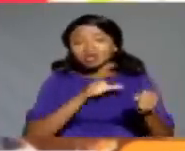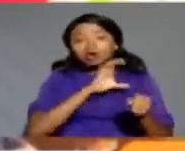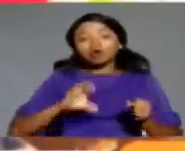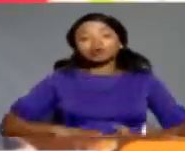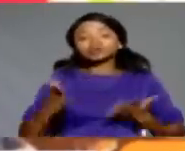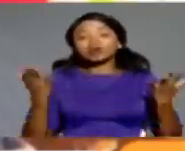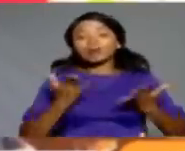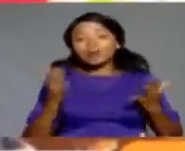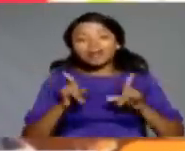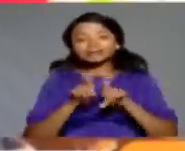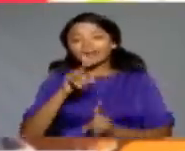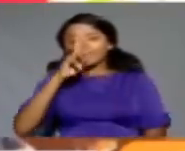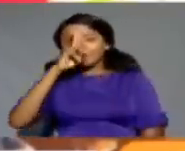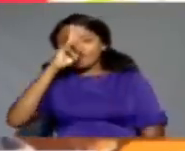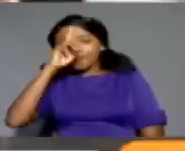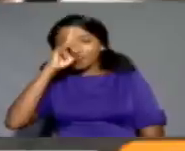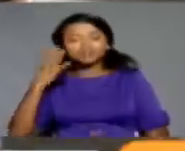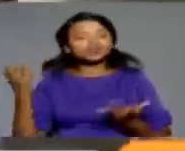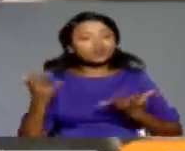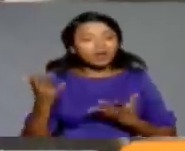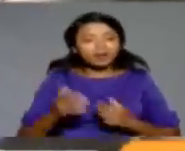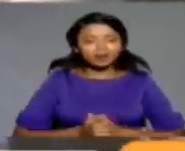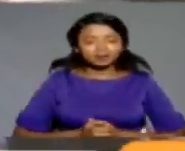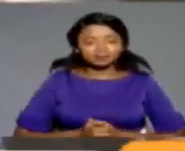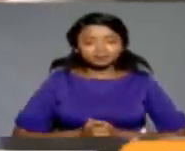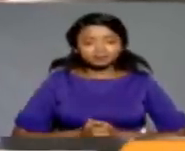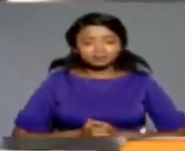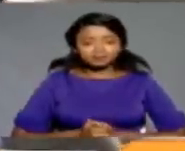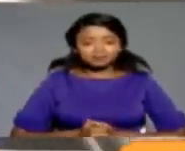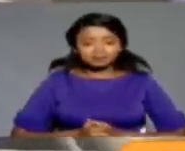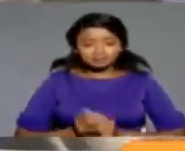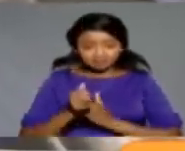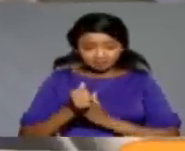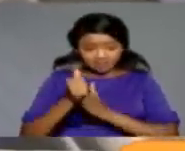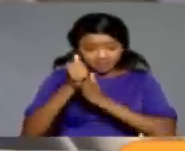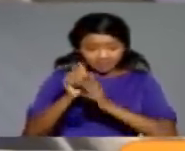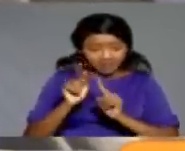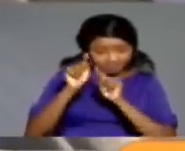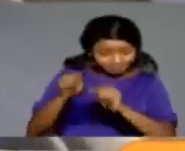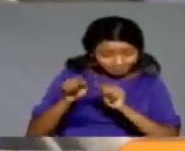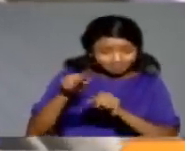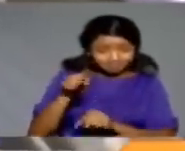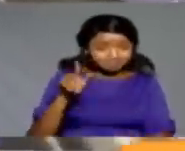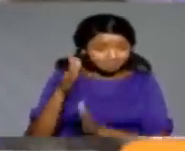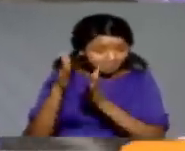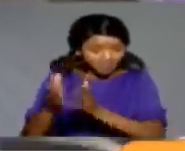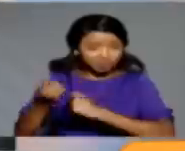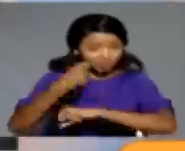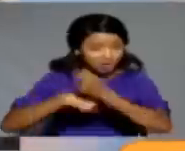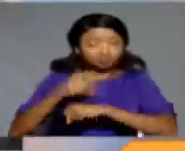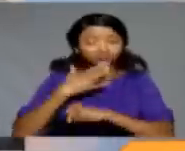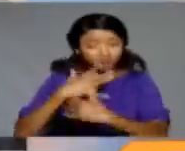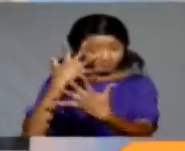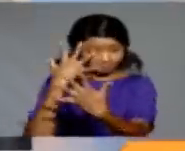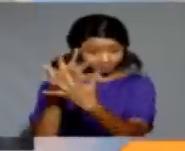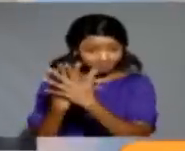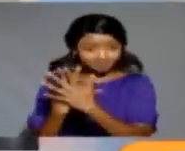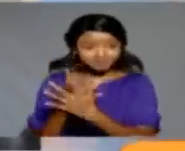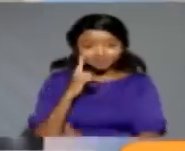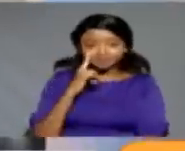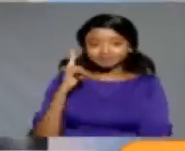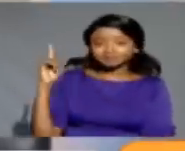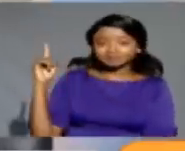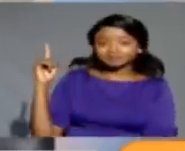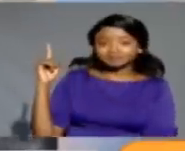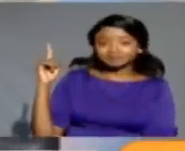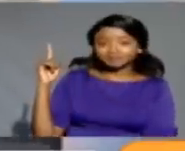police commander na kila mtu. As a section of leaders condemn Sang's actions and push for his arrest, Kipchumba Murkomen,